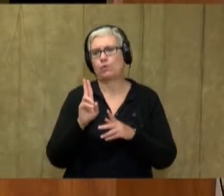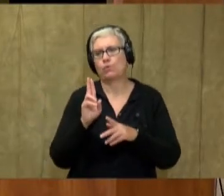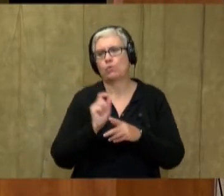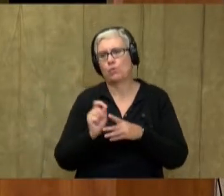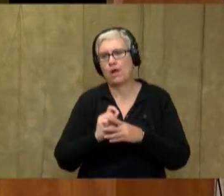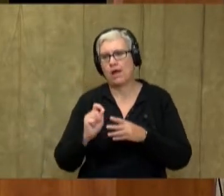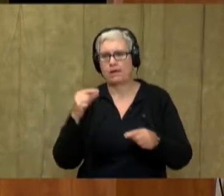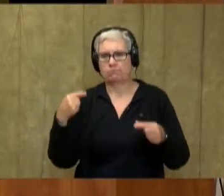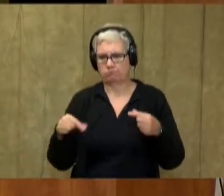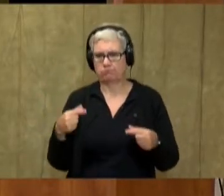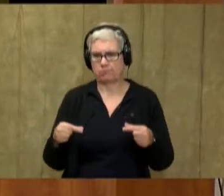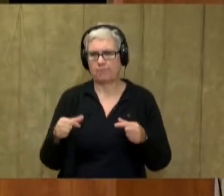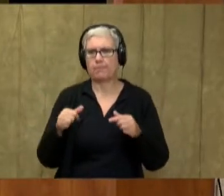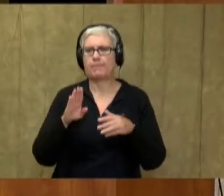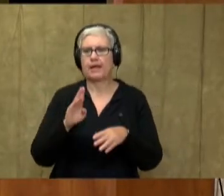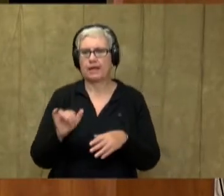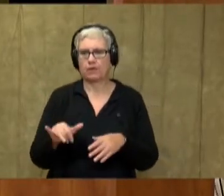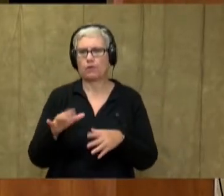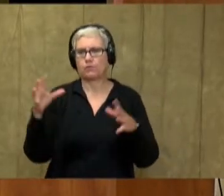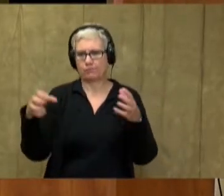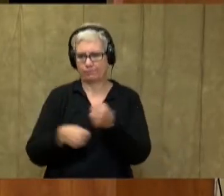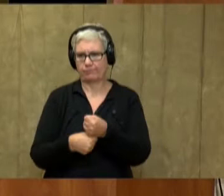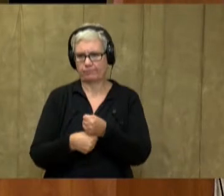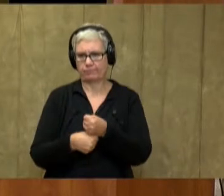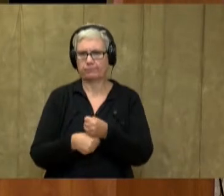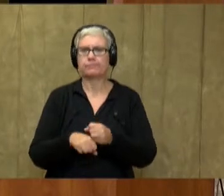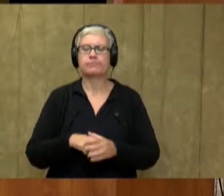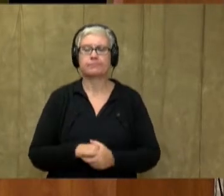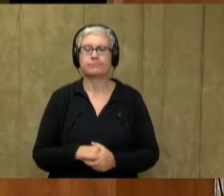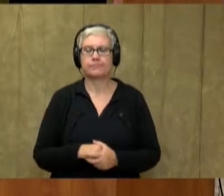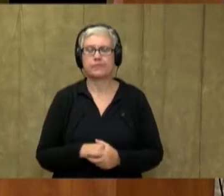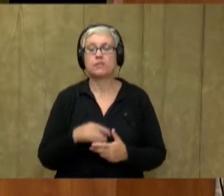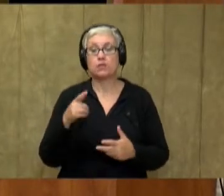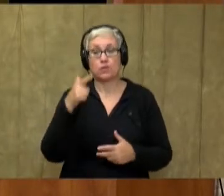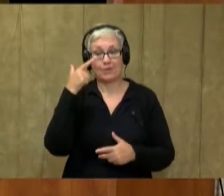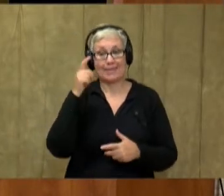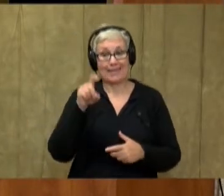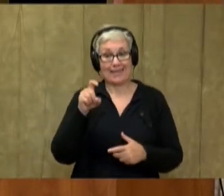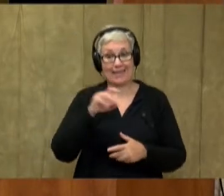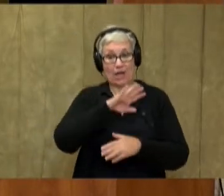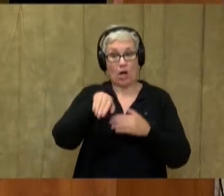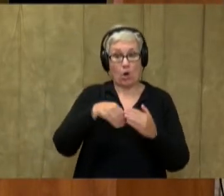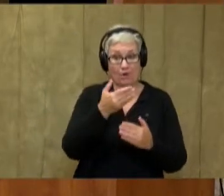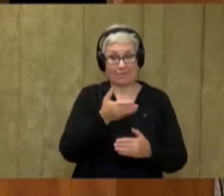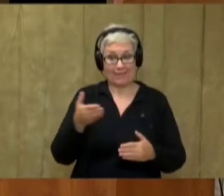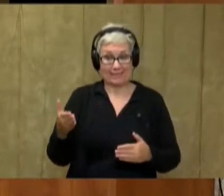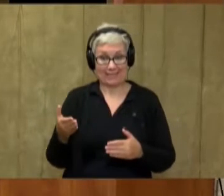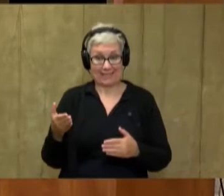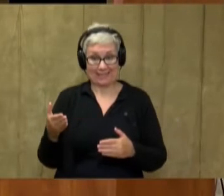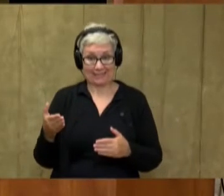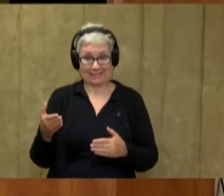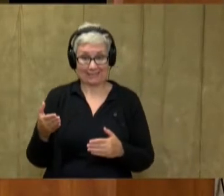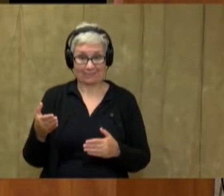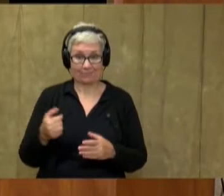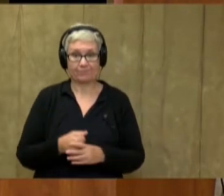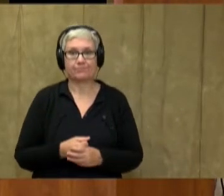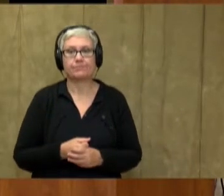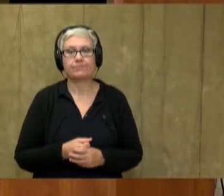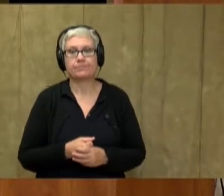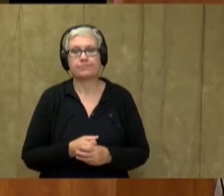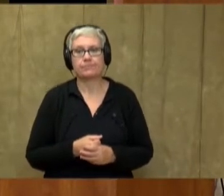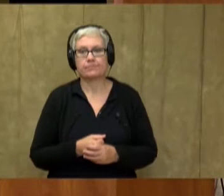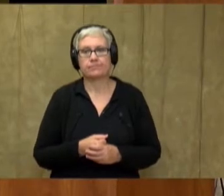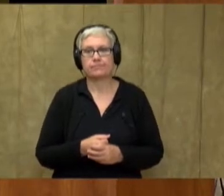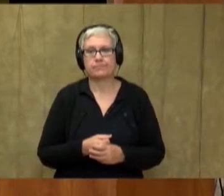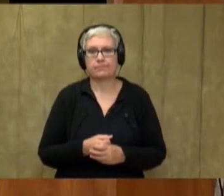argumentatively, you have to be able to look at all of these things in rhetorical analysis. You have to take